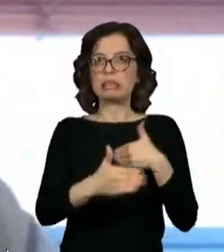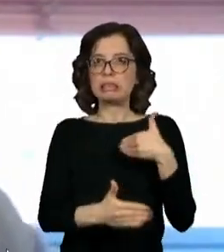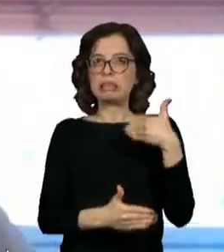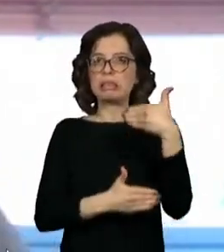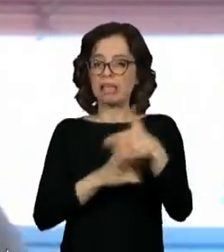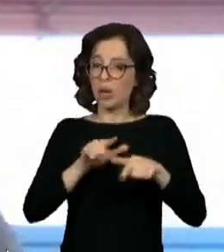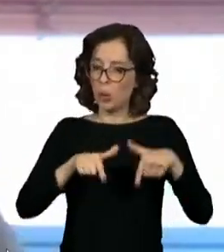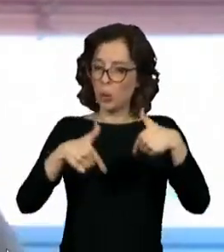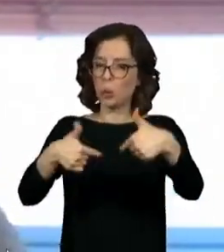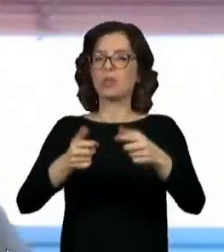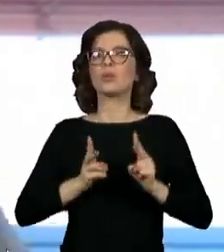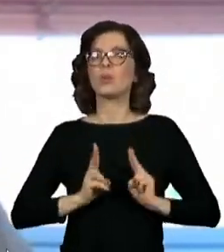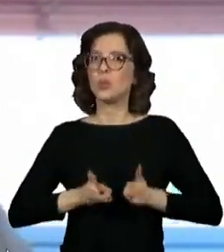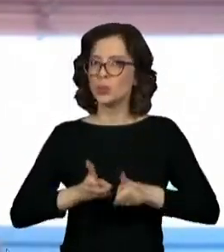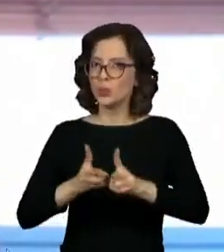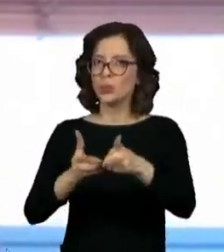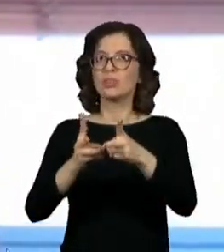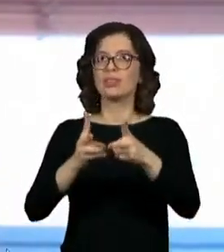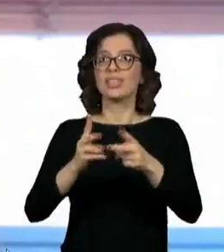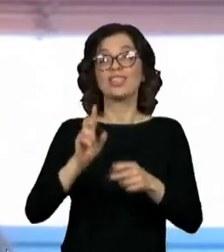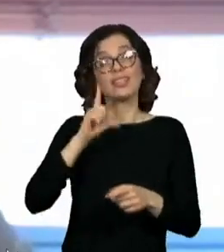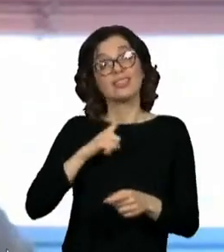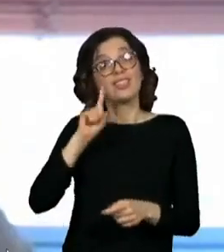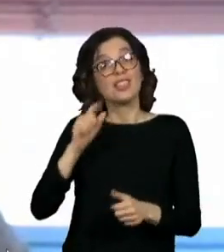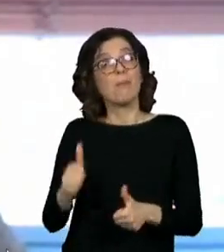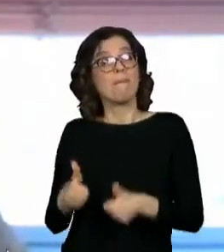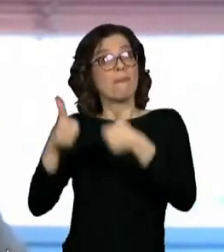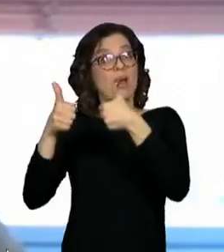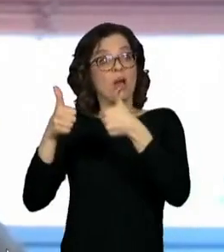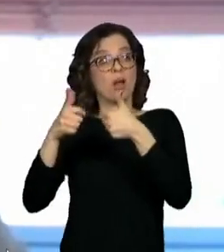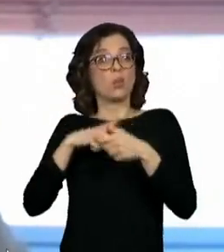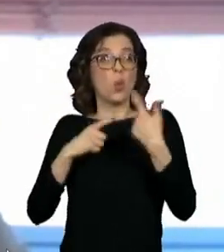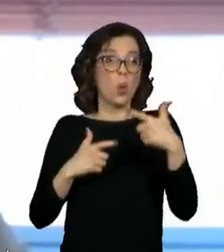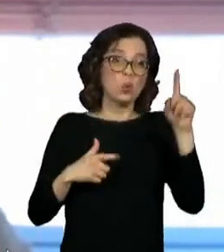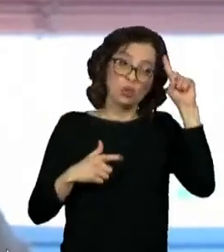is constant. There are better days, there are better years, there are worse years, but this is not a struggle that's